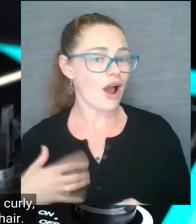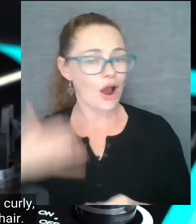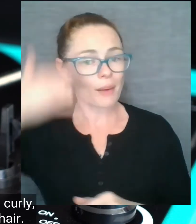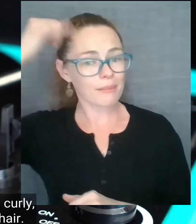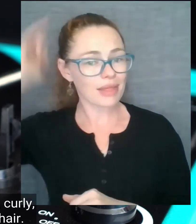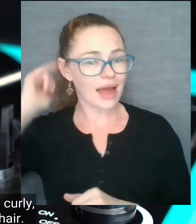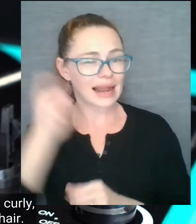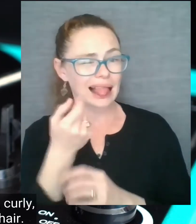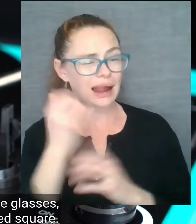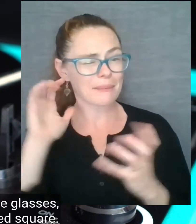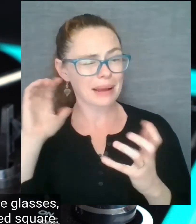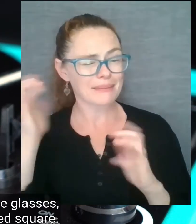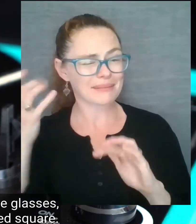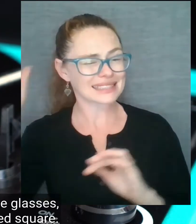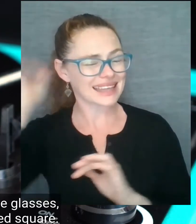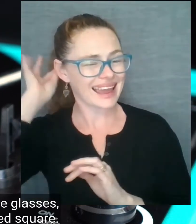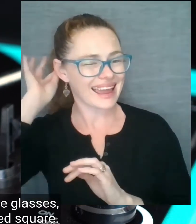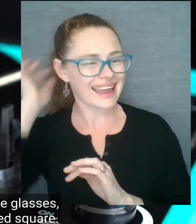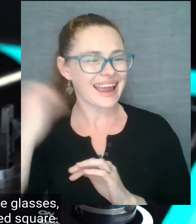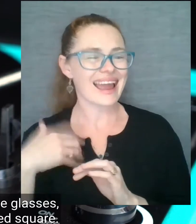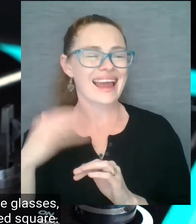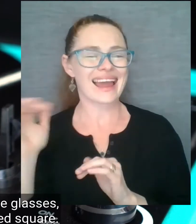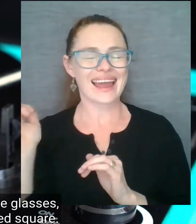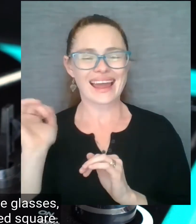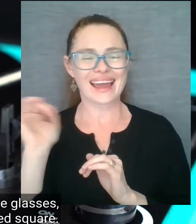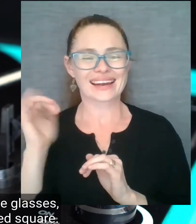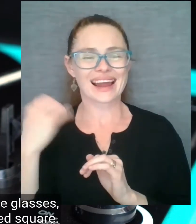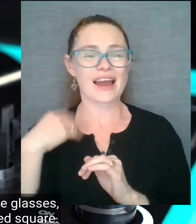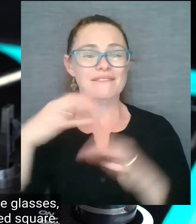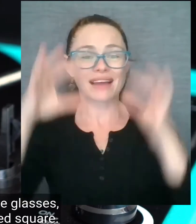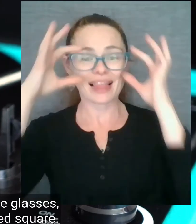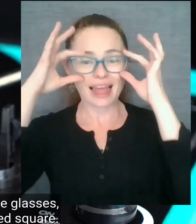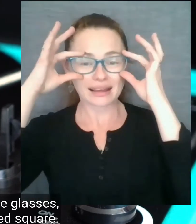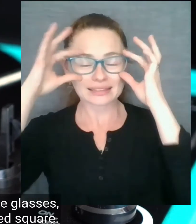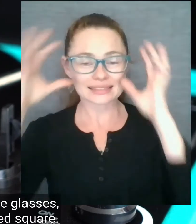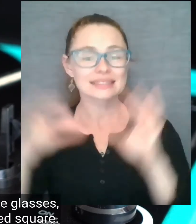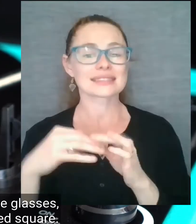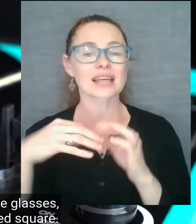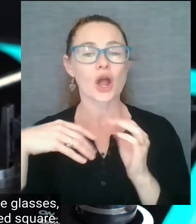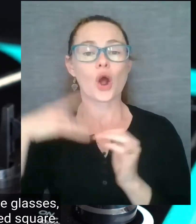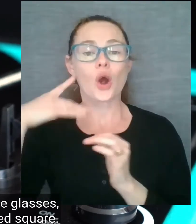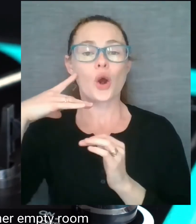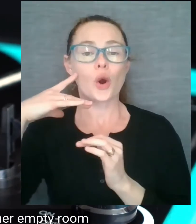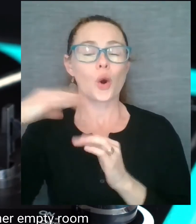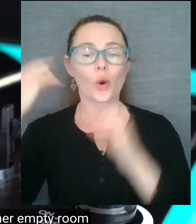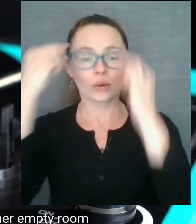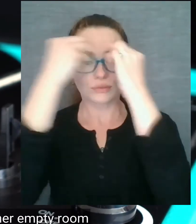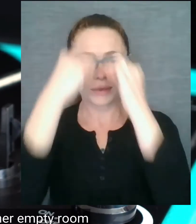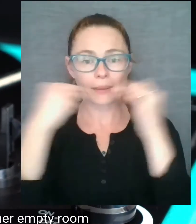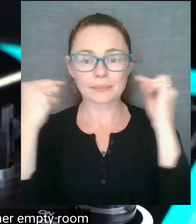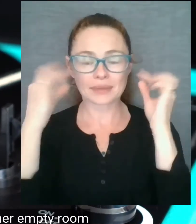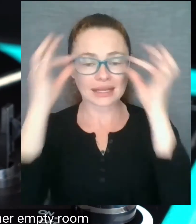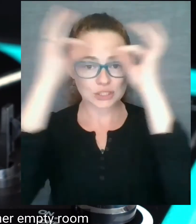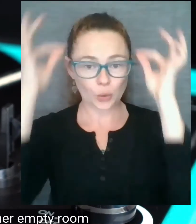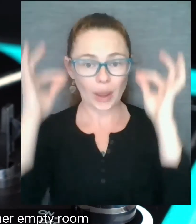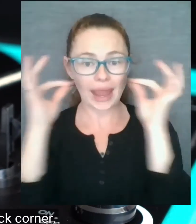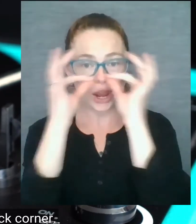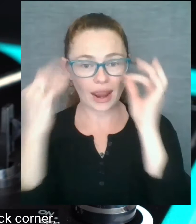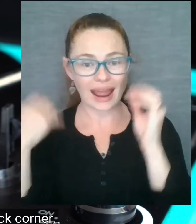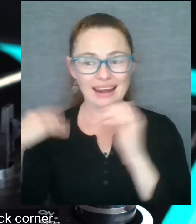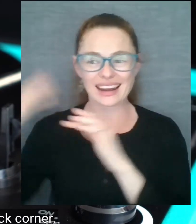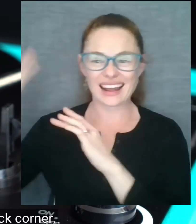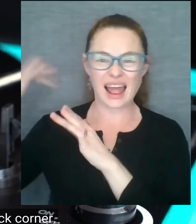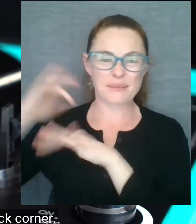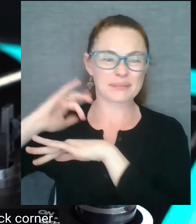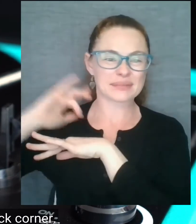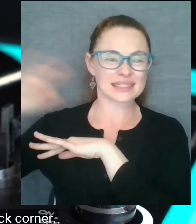slightly messy hair, and I'm wearing some glasses, which are gold-rimmed, square, and behind me is a rather empty room with